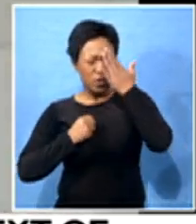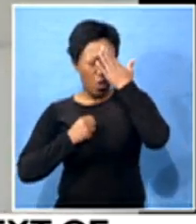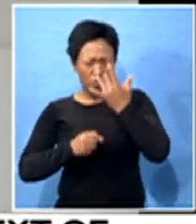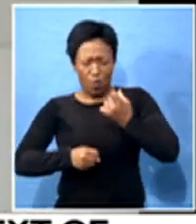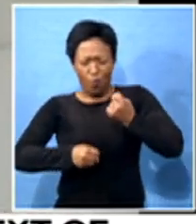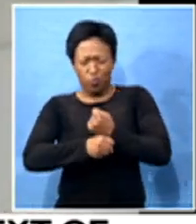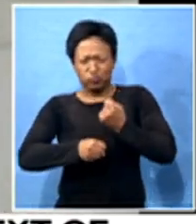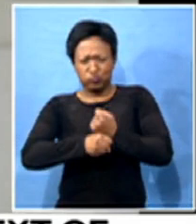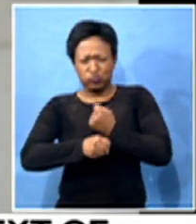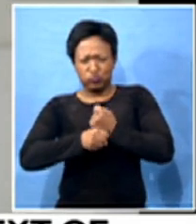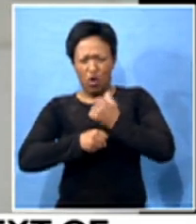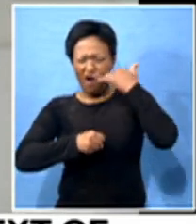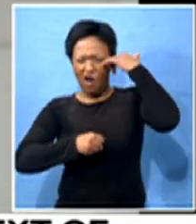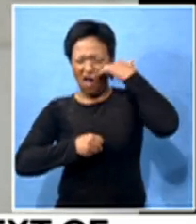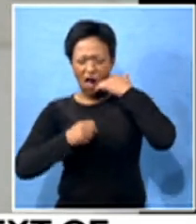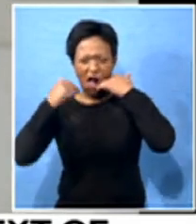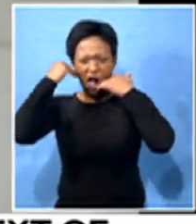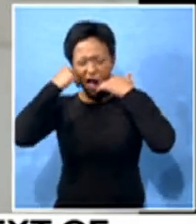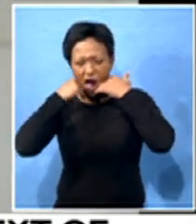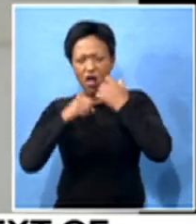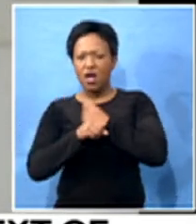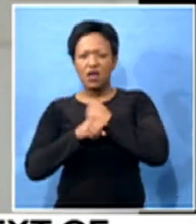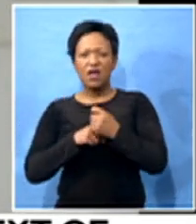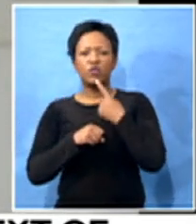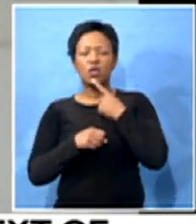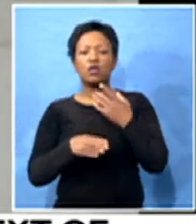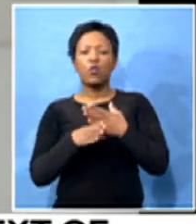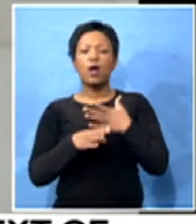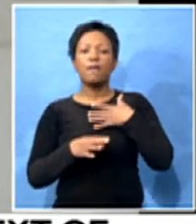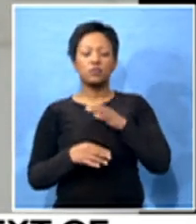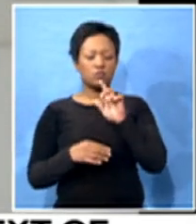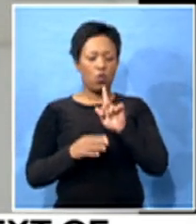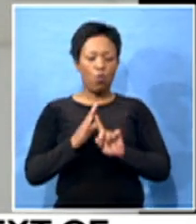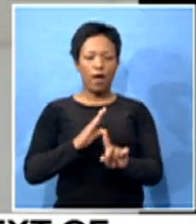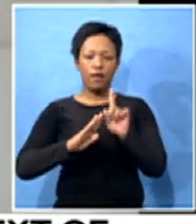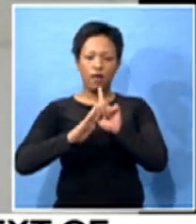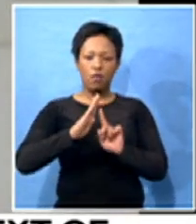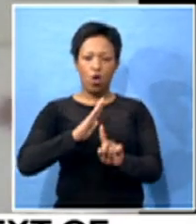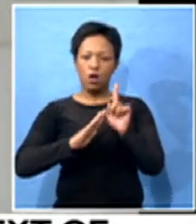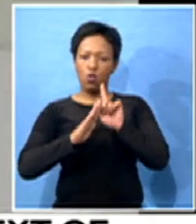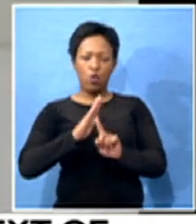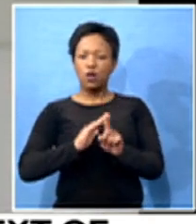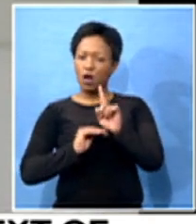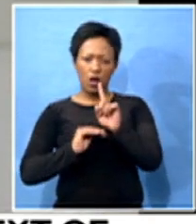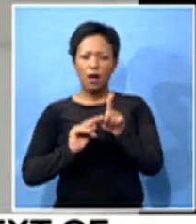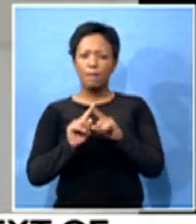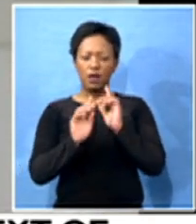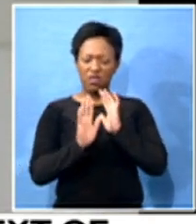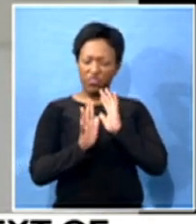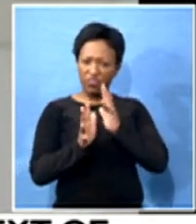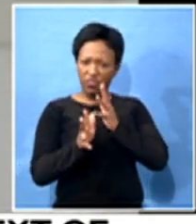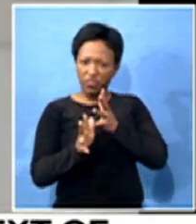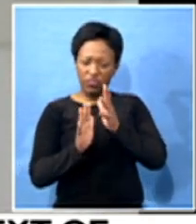They do not ask mine workers to go one by one down the deep cages of our land, the bowels of the earth. Yeah. No, they go in large